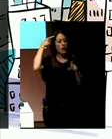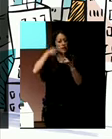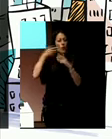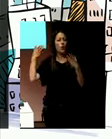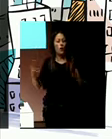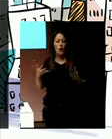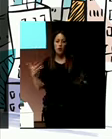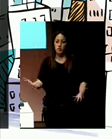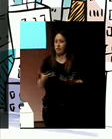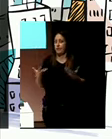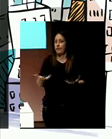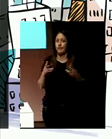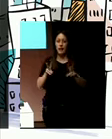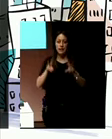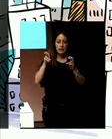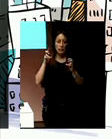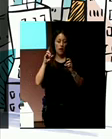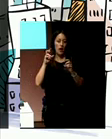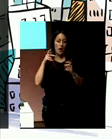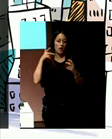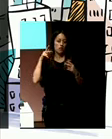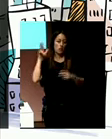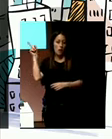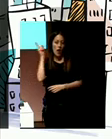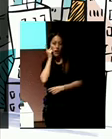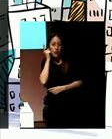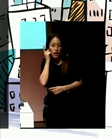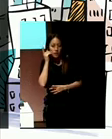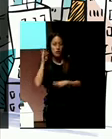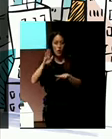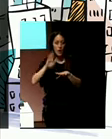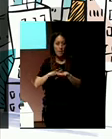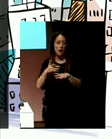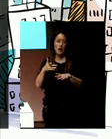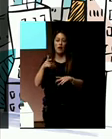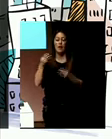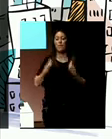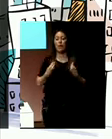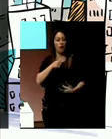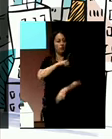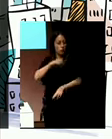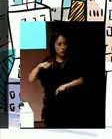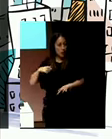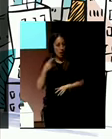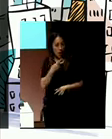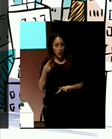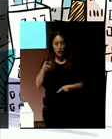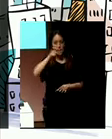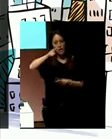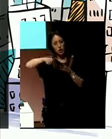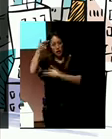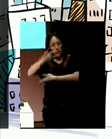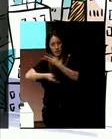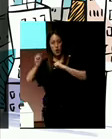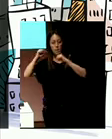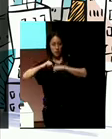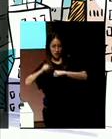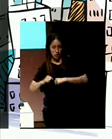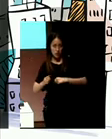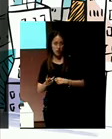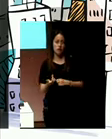Foundation, she boosts the use of new technologies in order to help us for the autonomous life